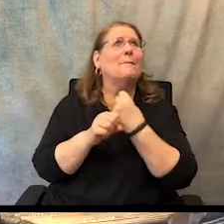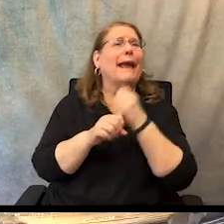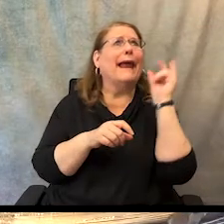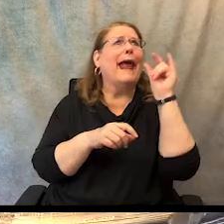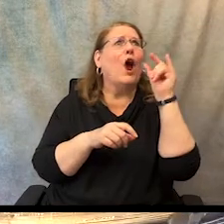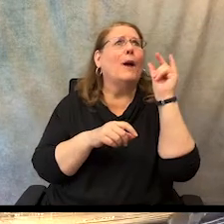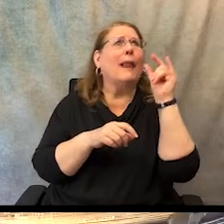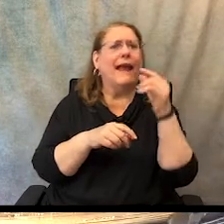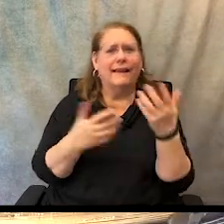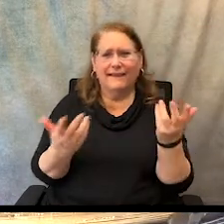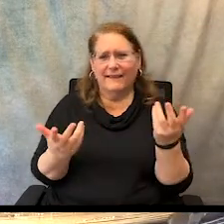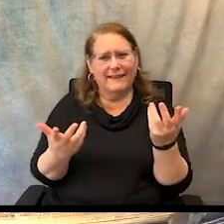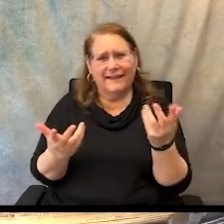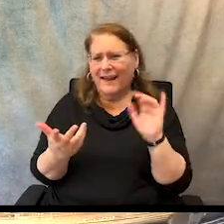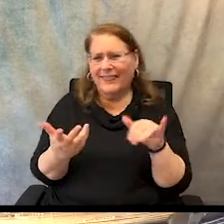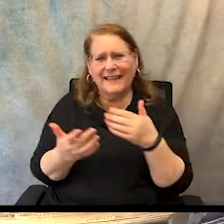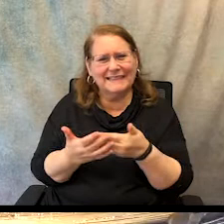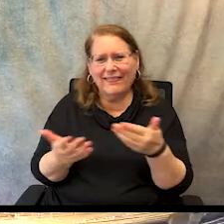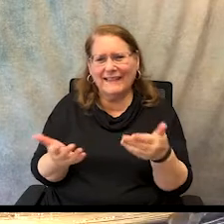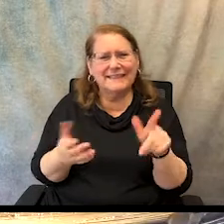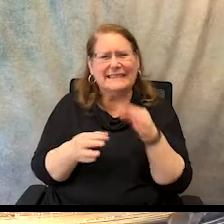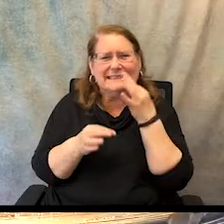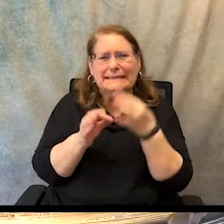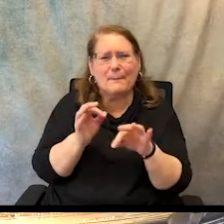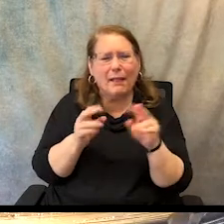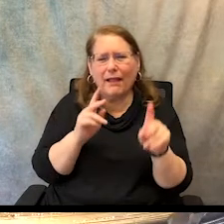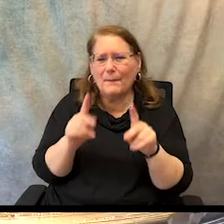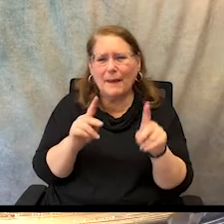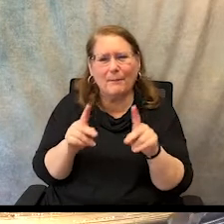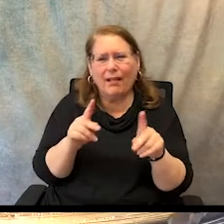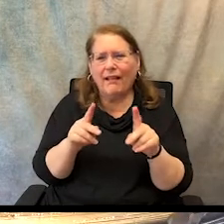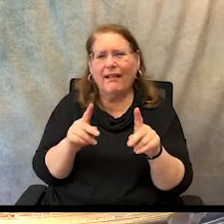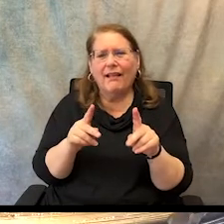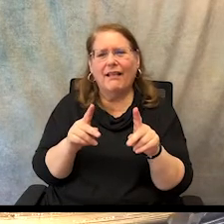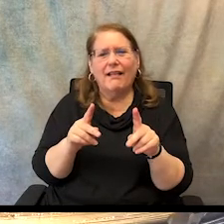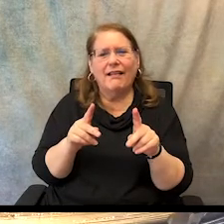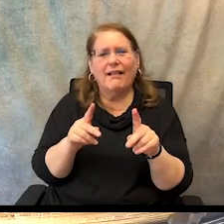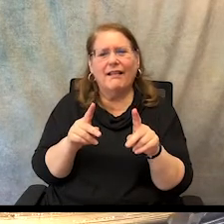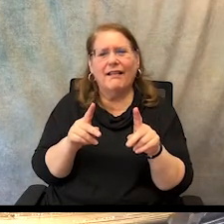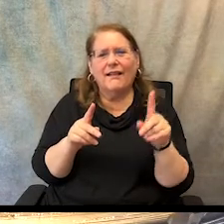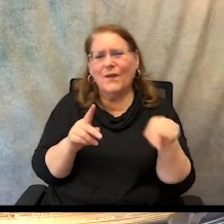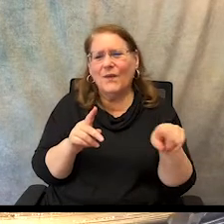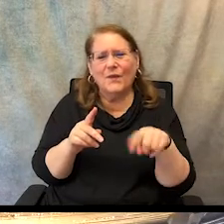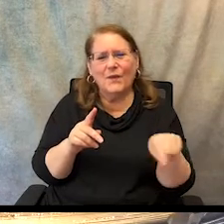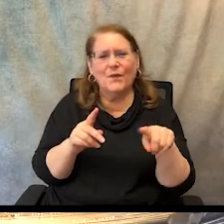an aeroplane. These things are this simple people, the simple people